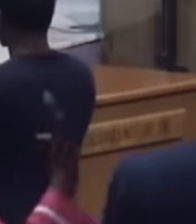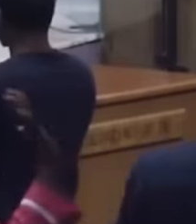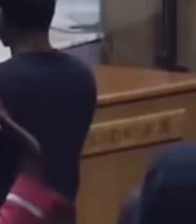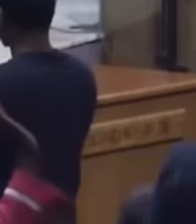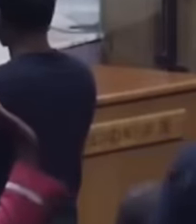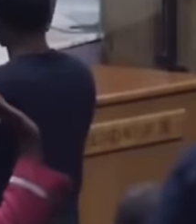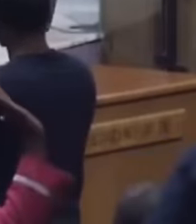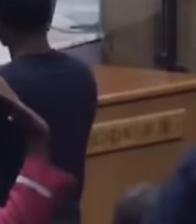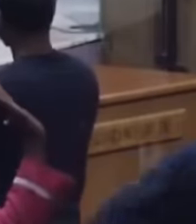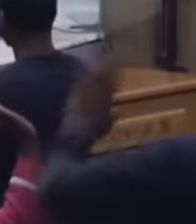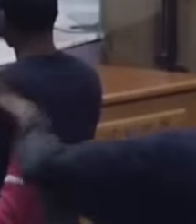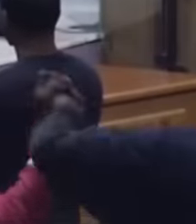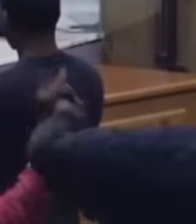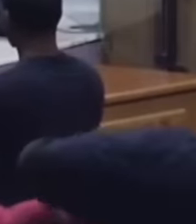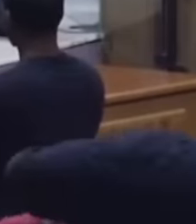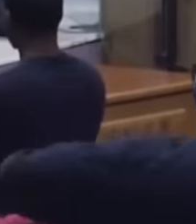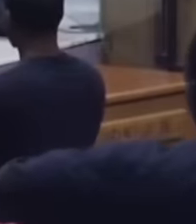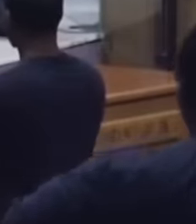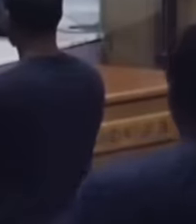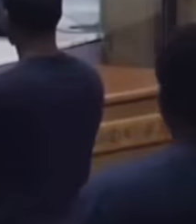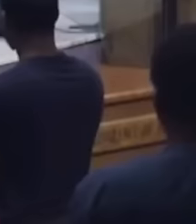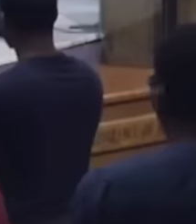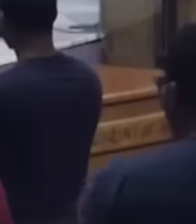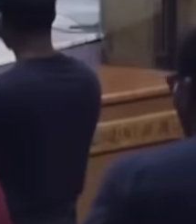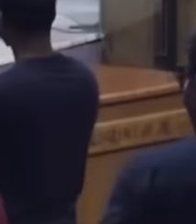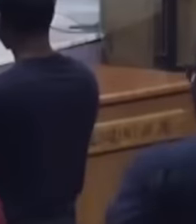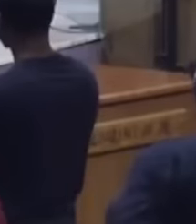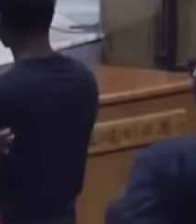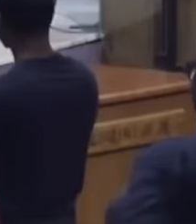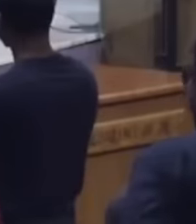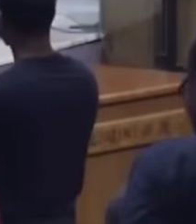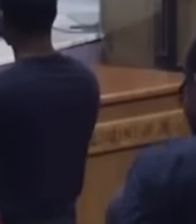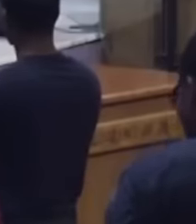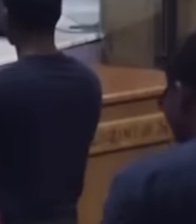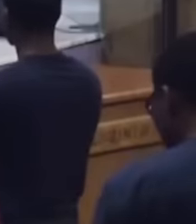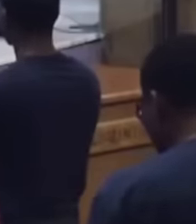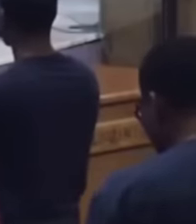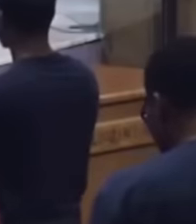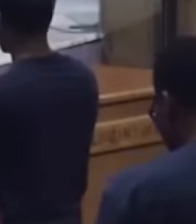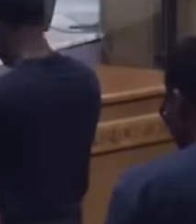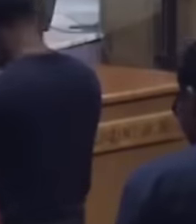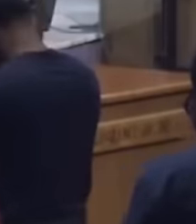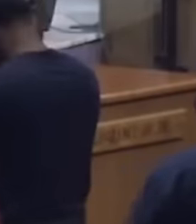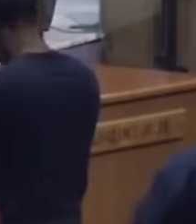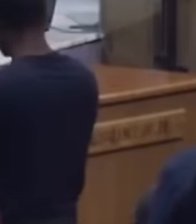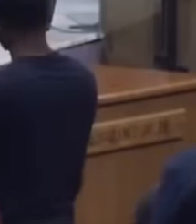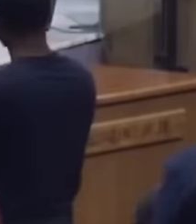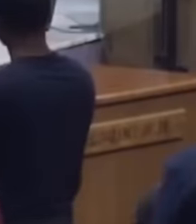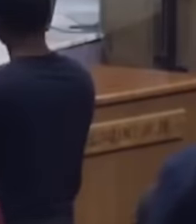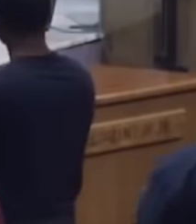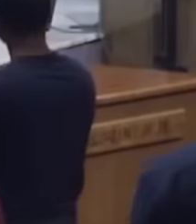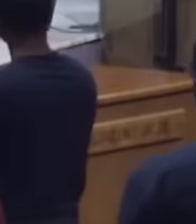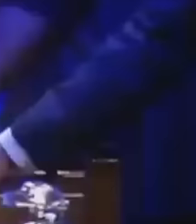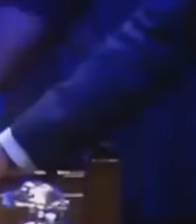I ain't gonna be there forever. I'm just passing through there. But if you give me some space, I'll be better. What you